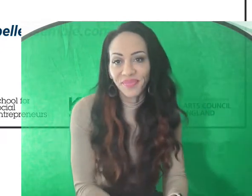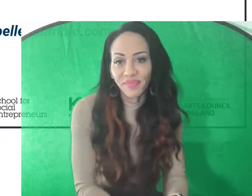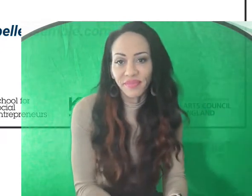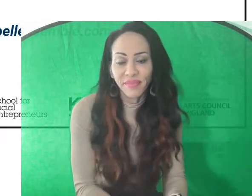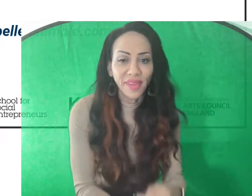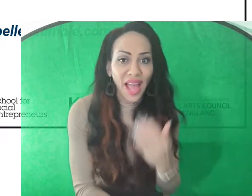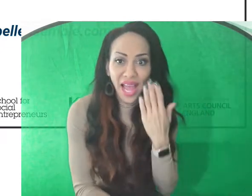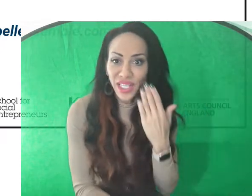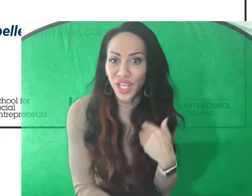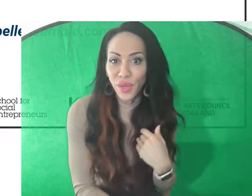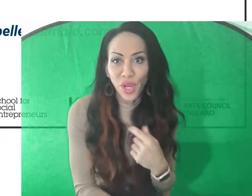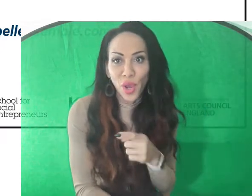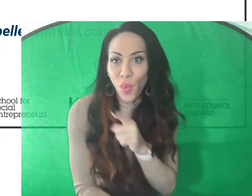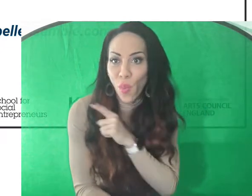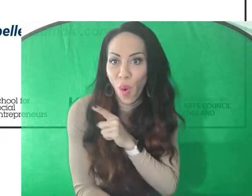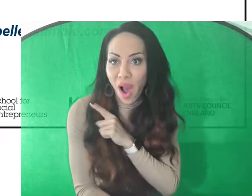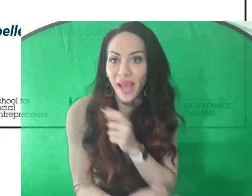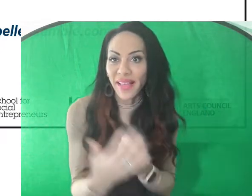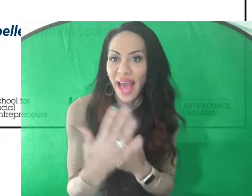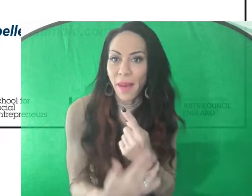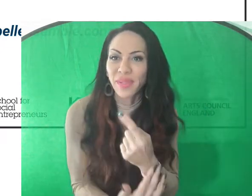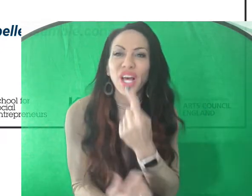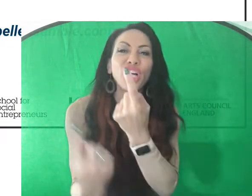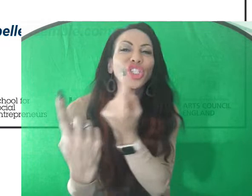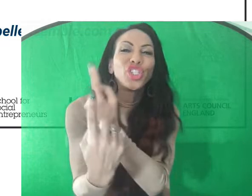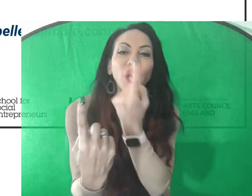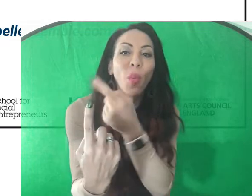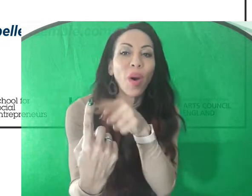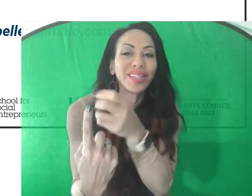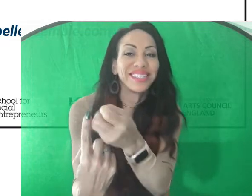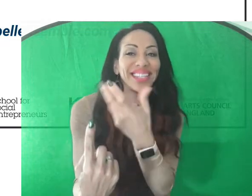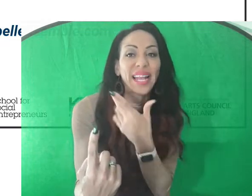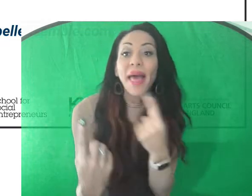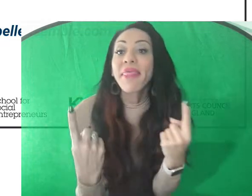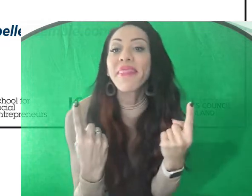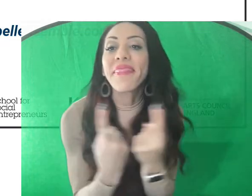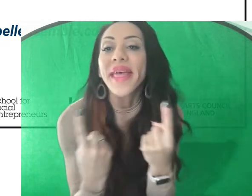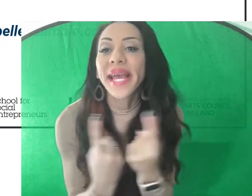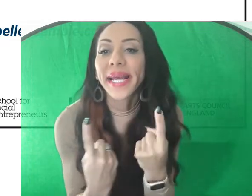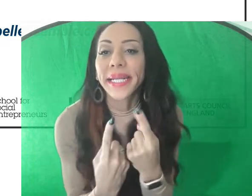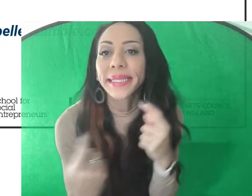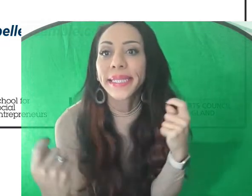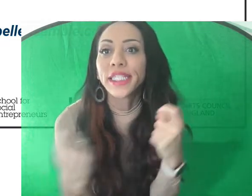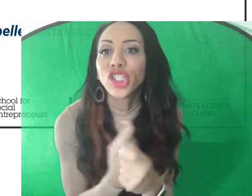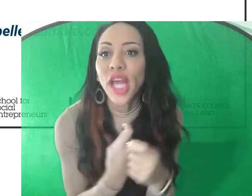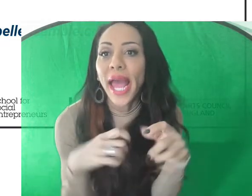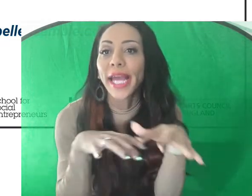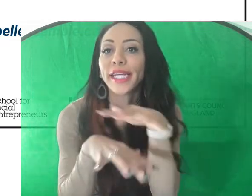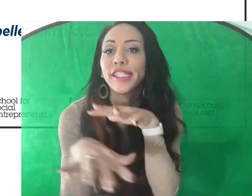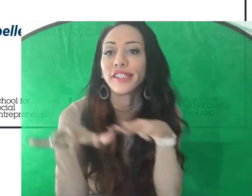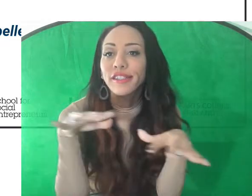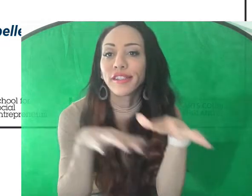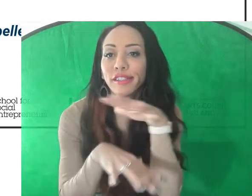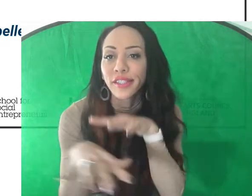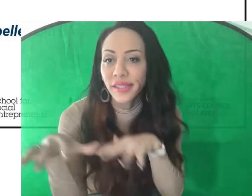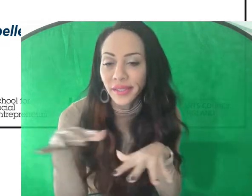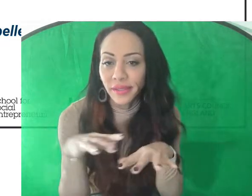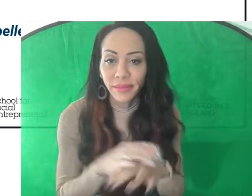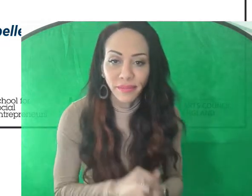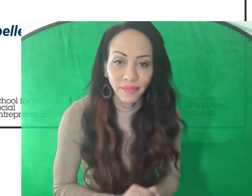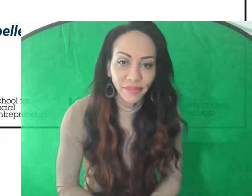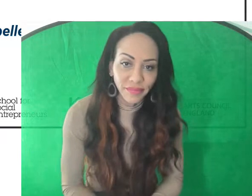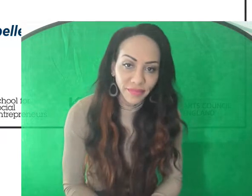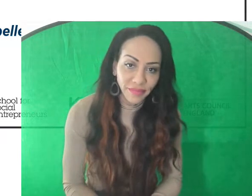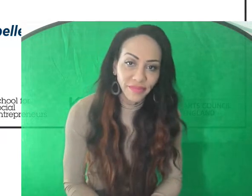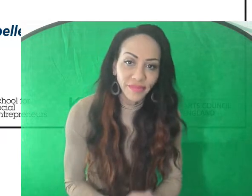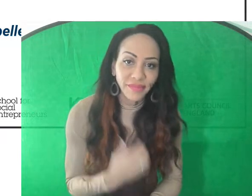said he felt that things changed massively then. And I haven't found a huge amount in studies on it'd be really nice to do something a